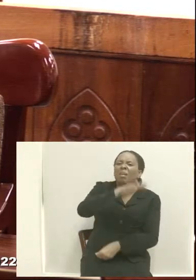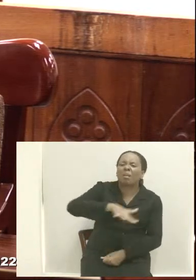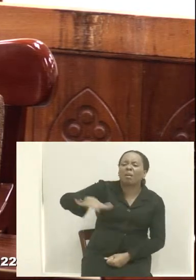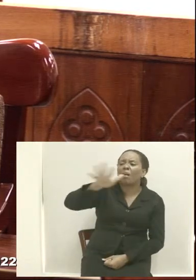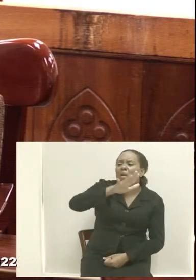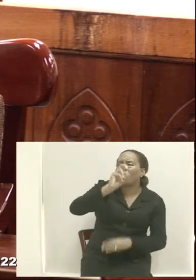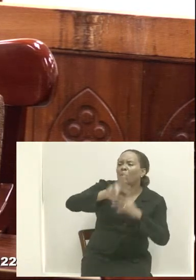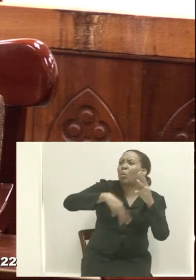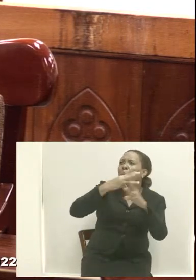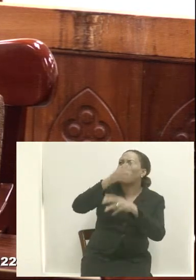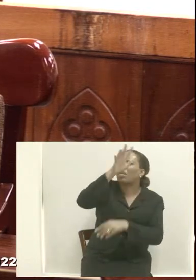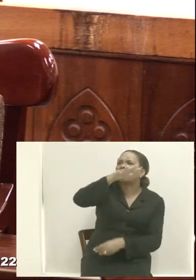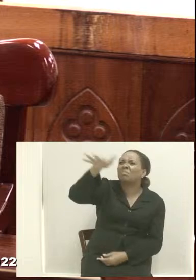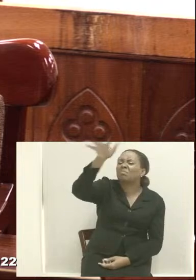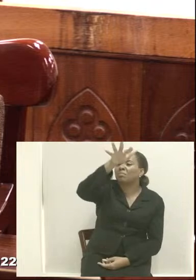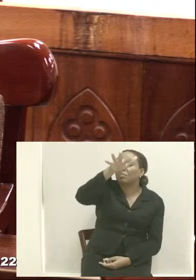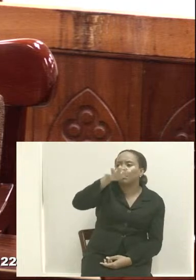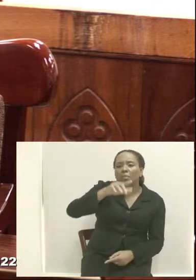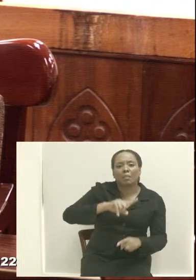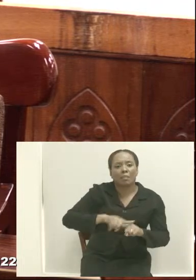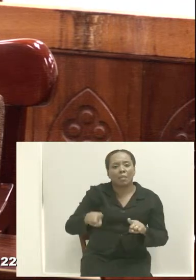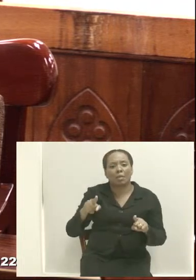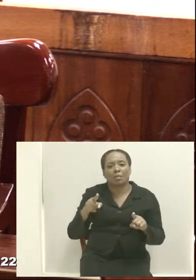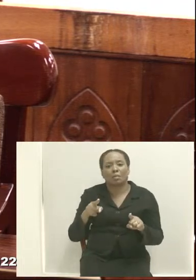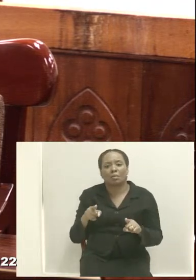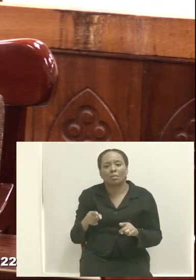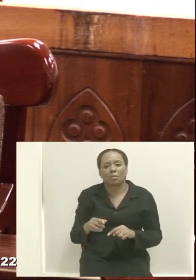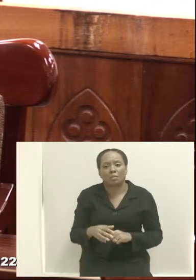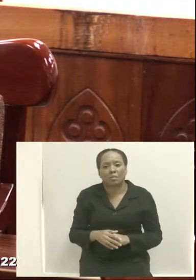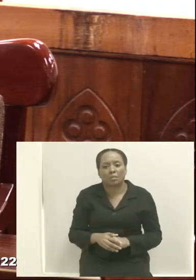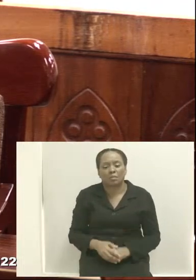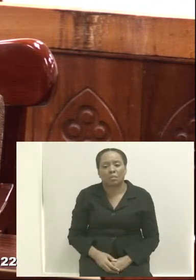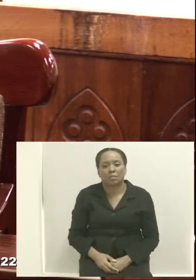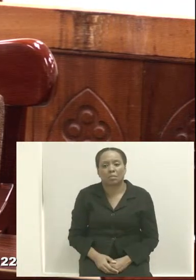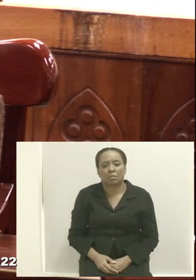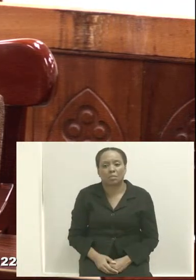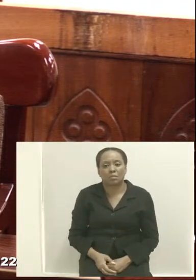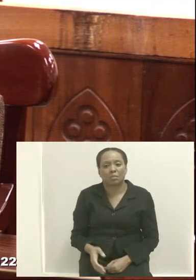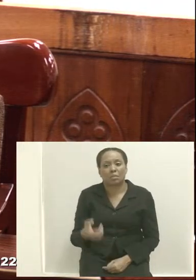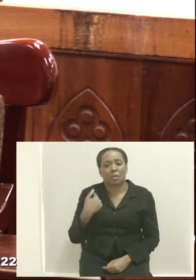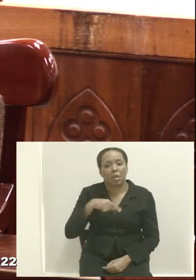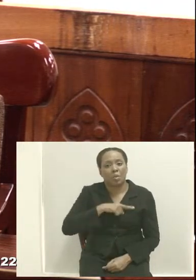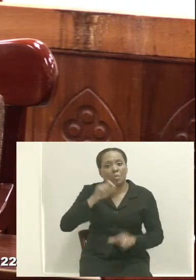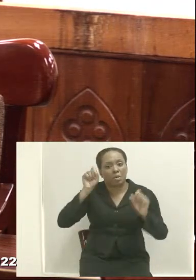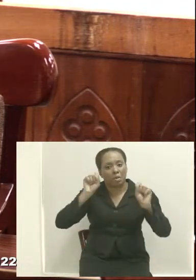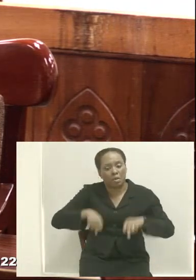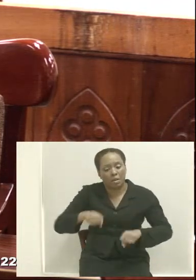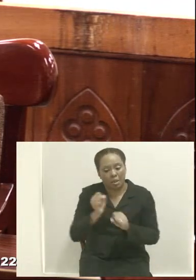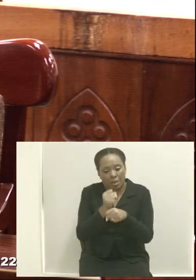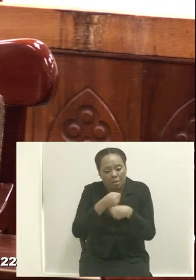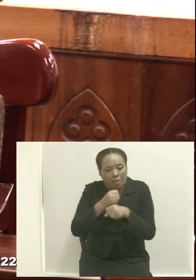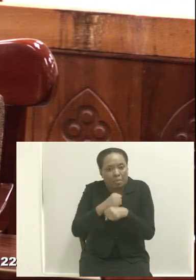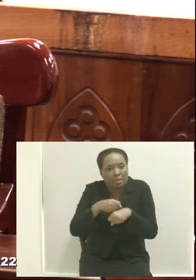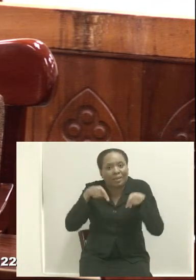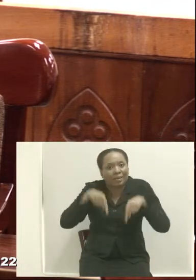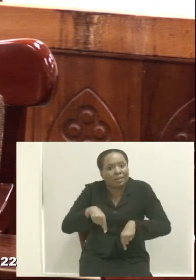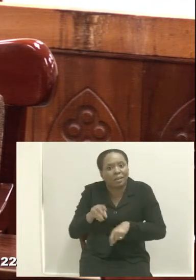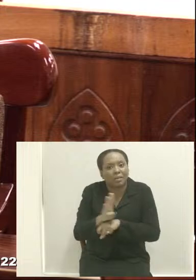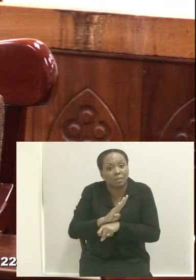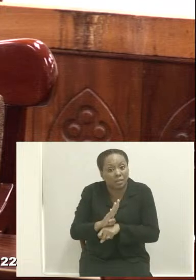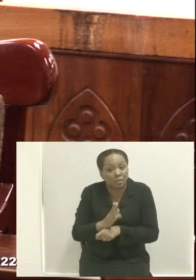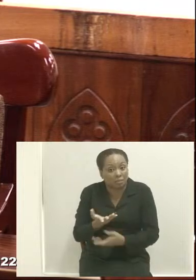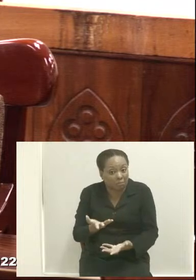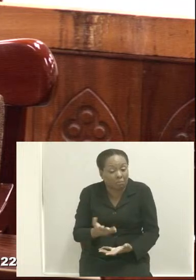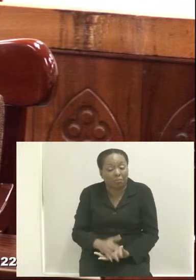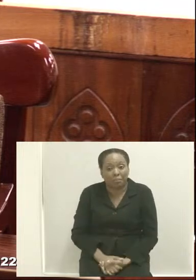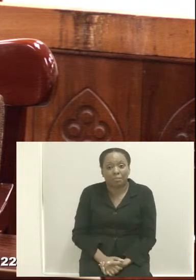we would be equally willing to buy some of those same things if they're made in Barbados, believe it or not. There's farming. I had